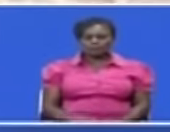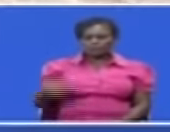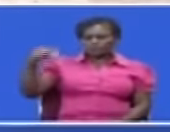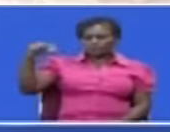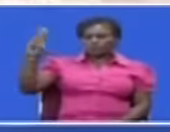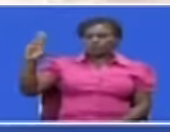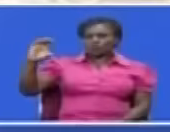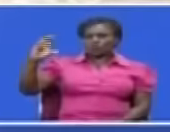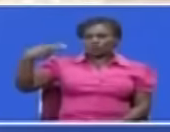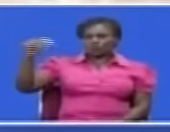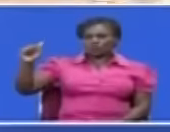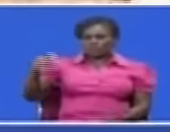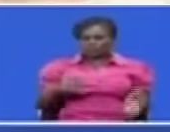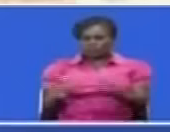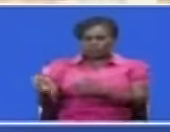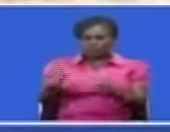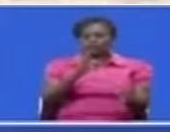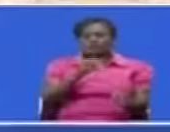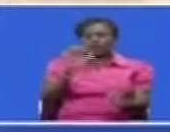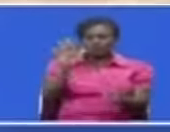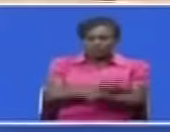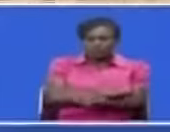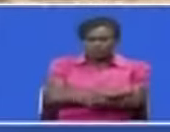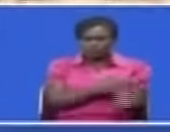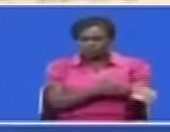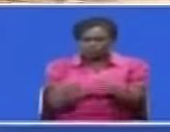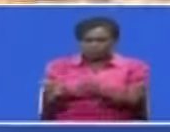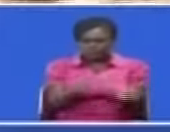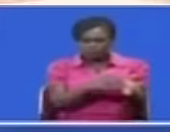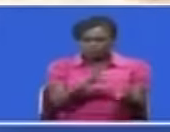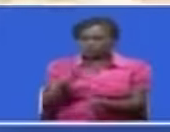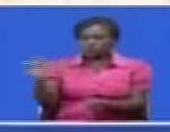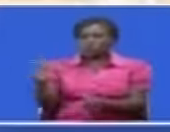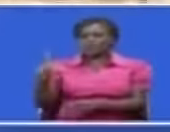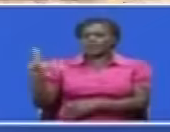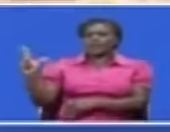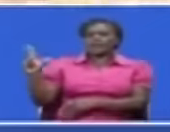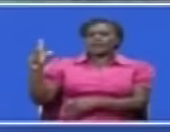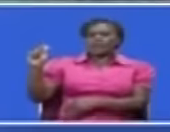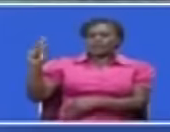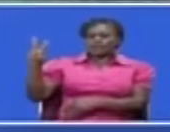Gucha River is already flowing fast and furious towards Lake Victoria.